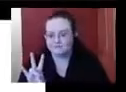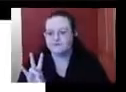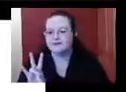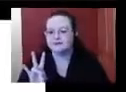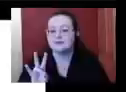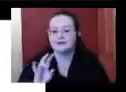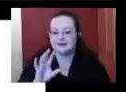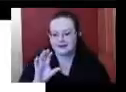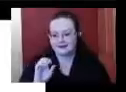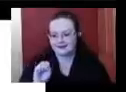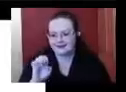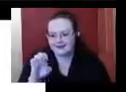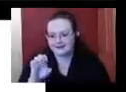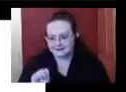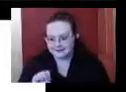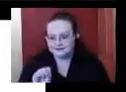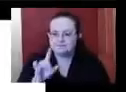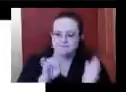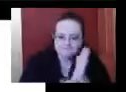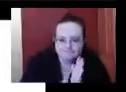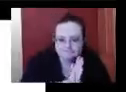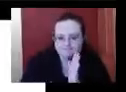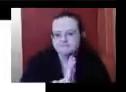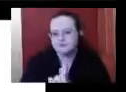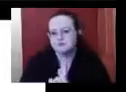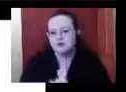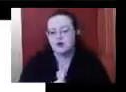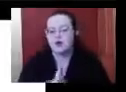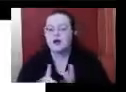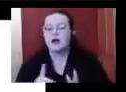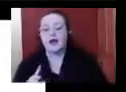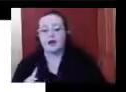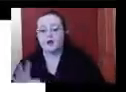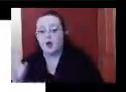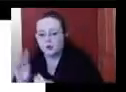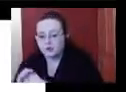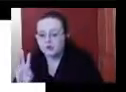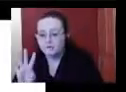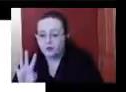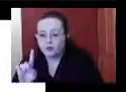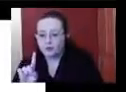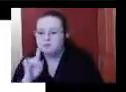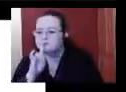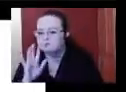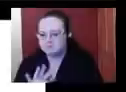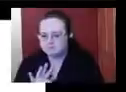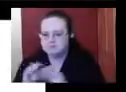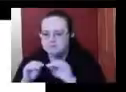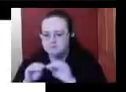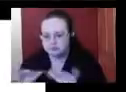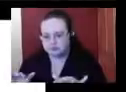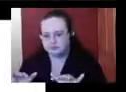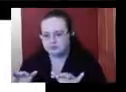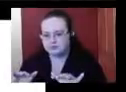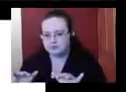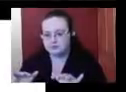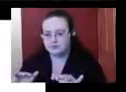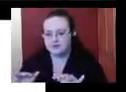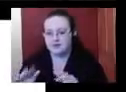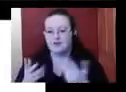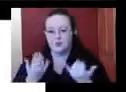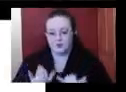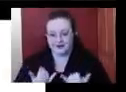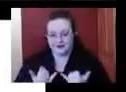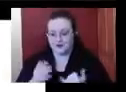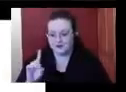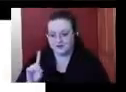exposure investigations and 41 school outbreaks in Halton. With Delta as the dominant variant of the virus circulating